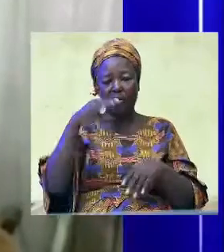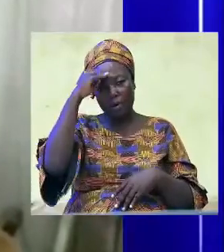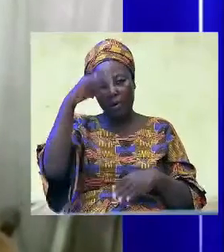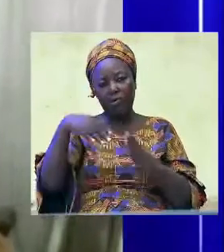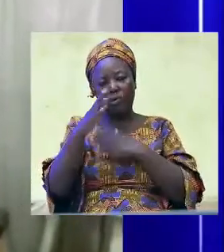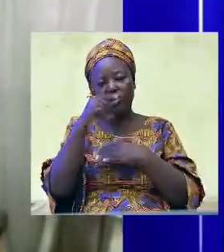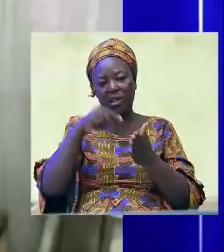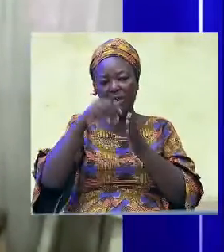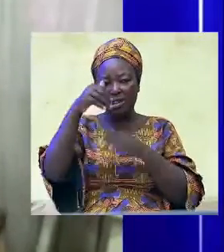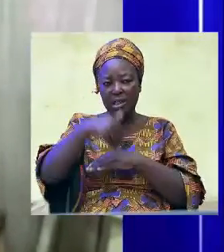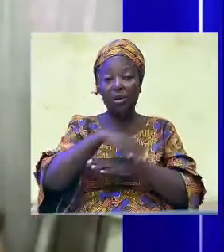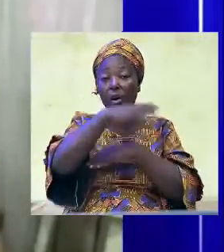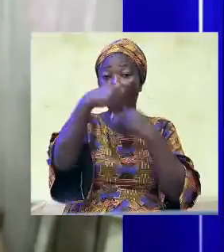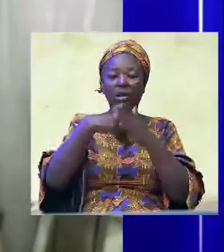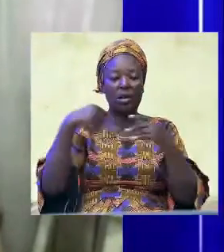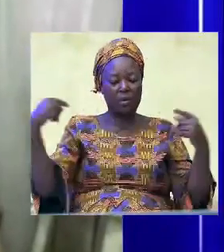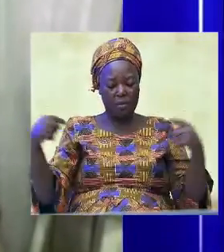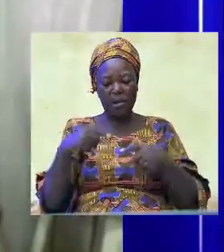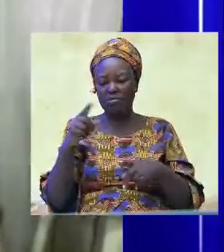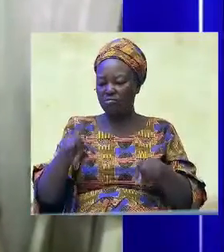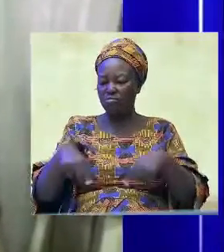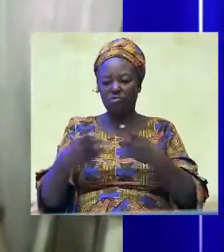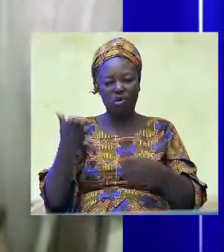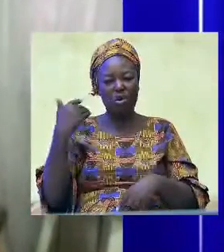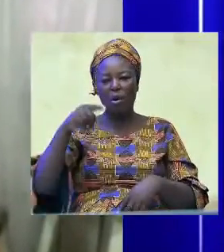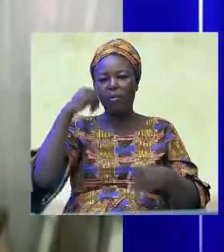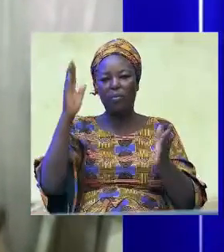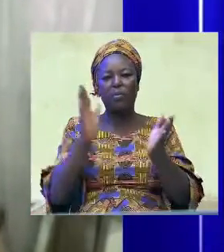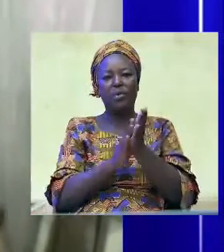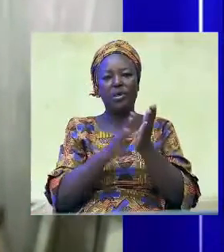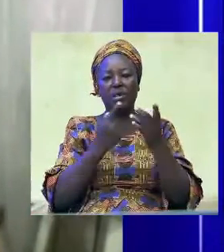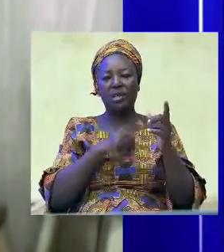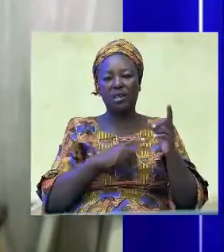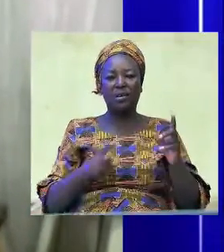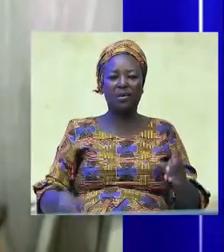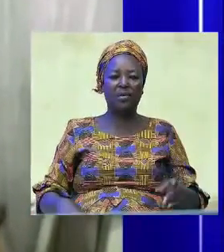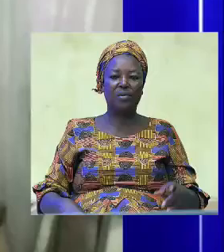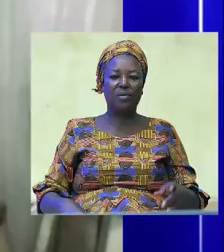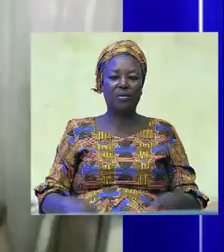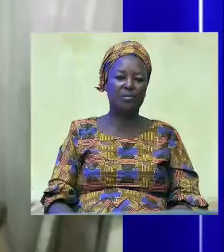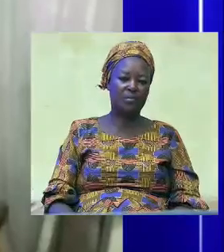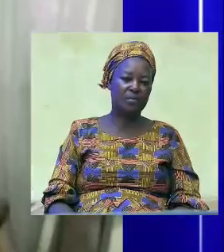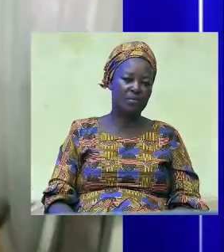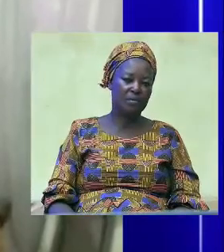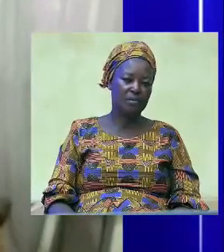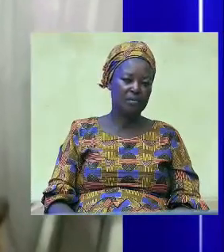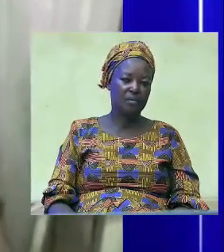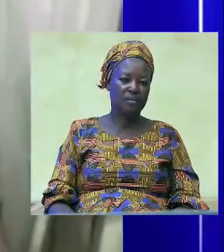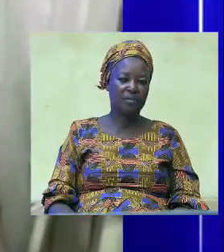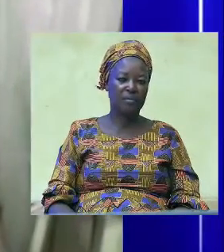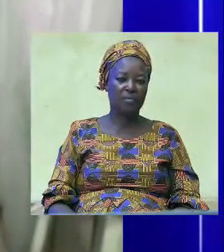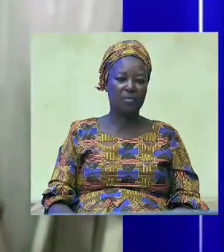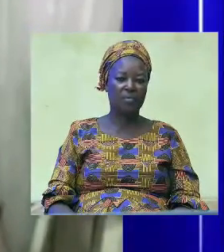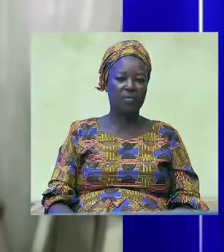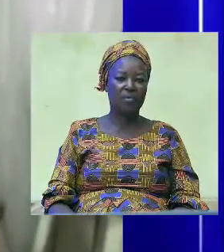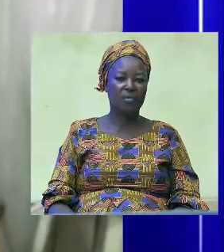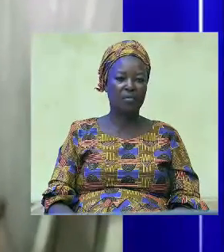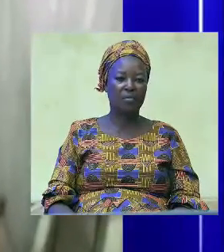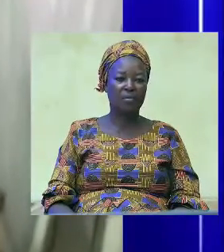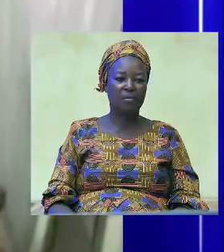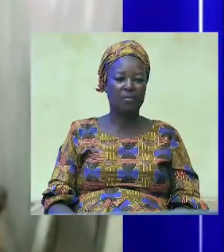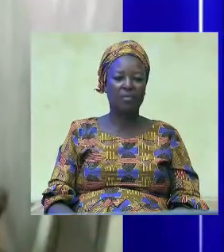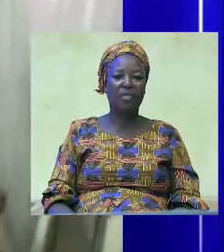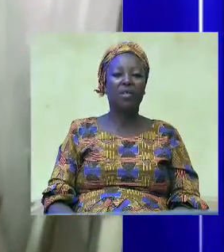of the man of God tonight, the whole pains of 12 years, it's gone. Praise the Lord. You can hear from him